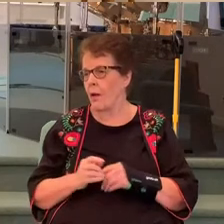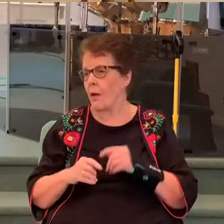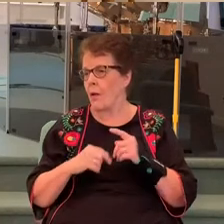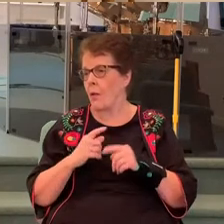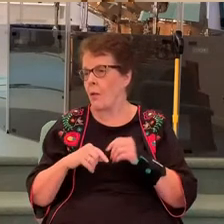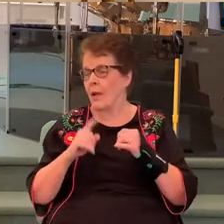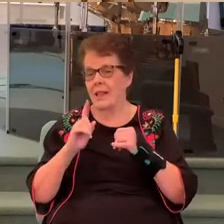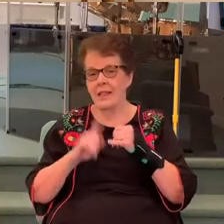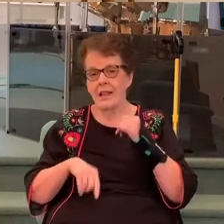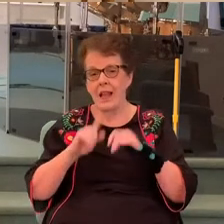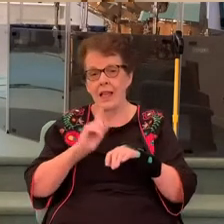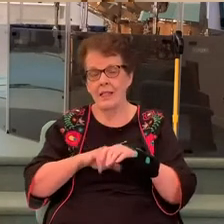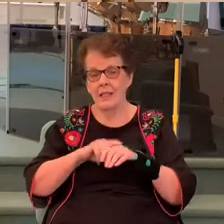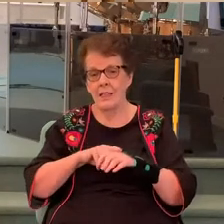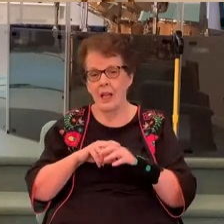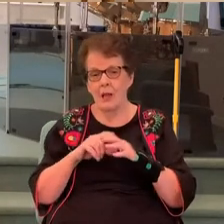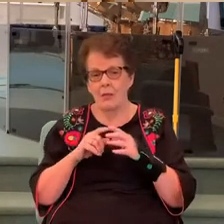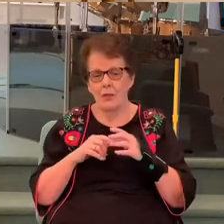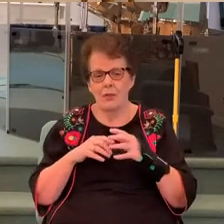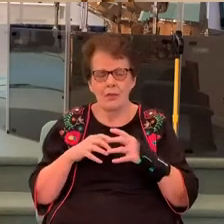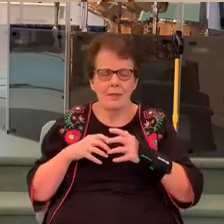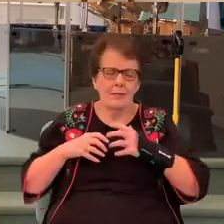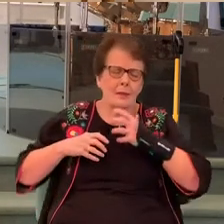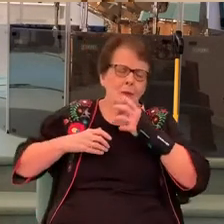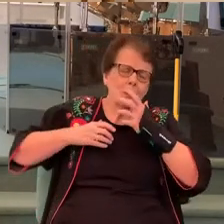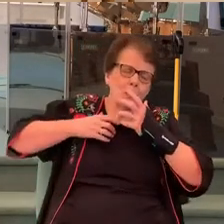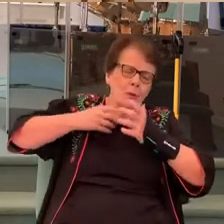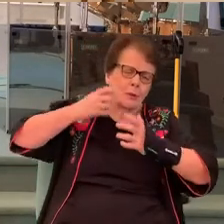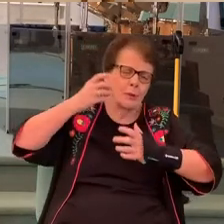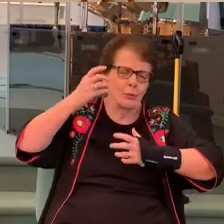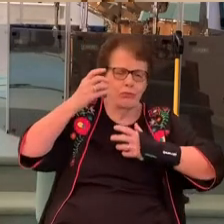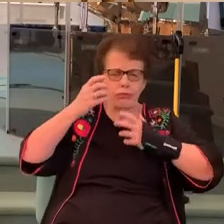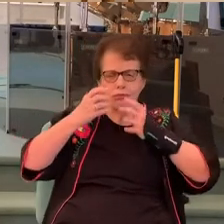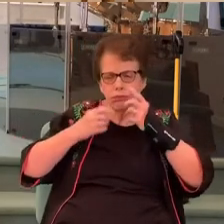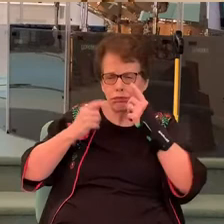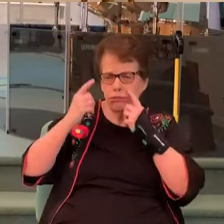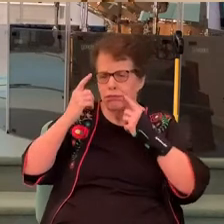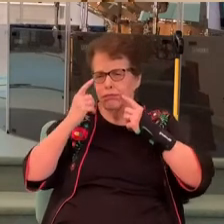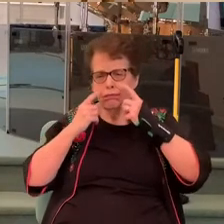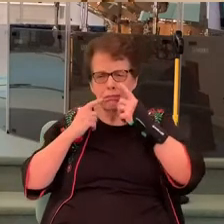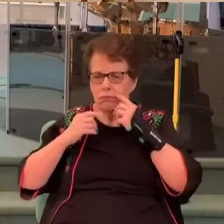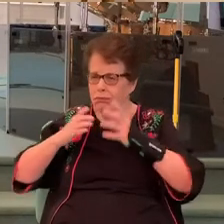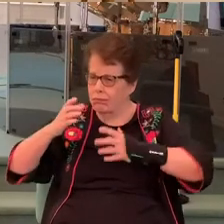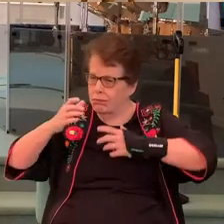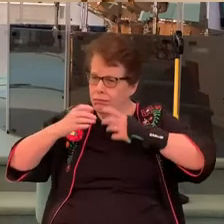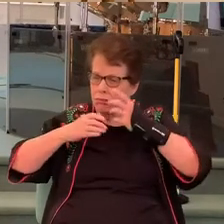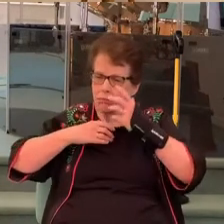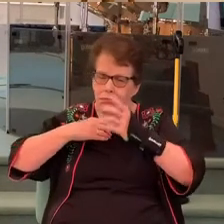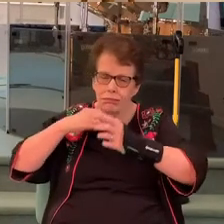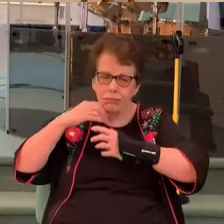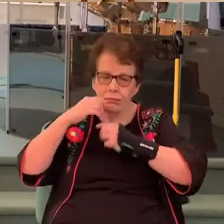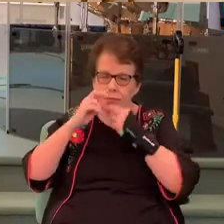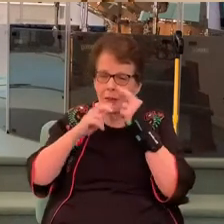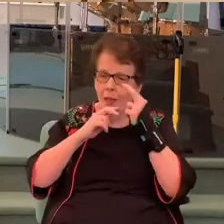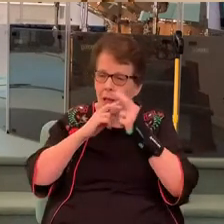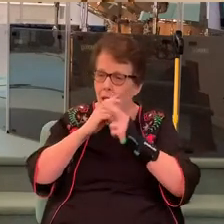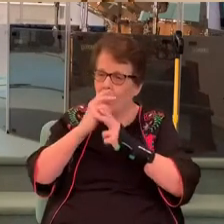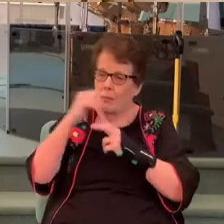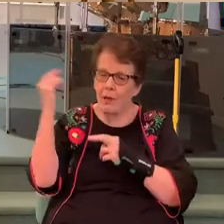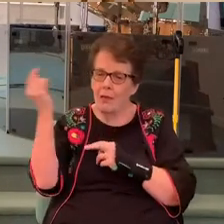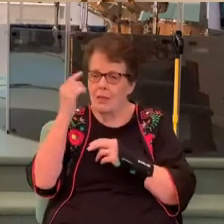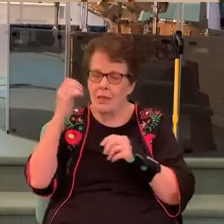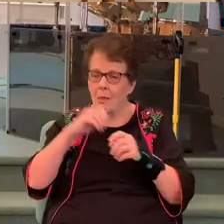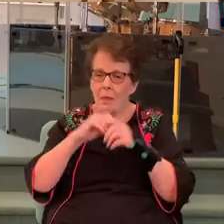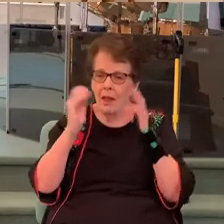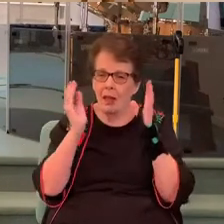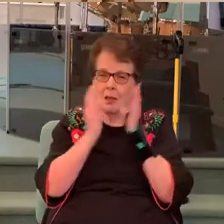prayer? When's the last time that tears fell as we prayed? This is convicting because we